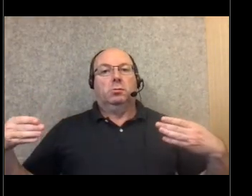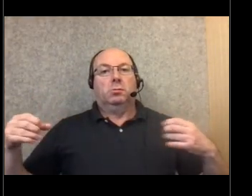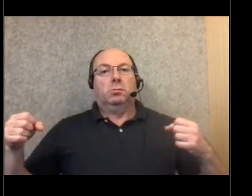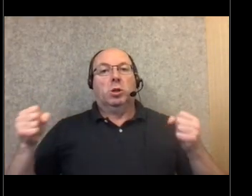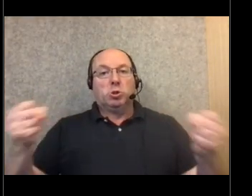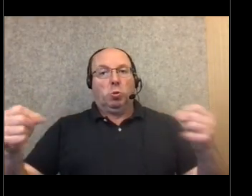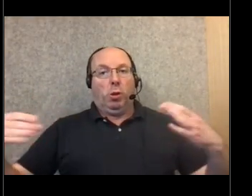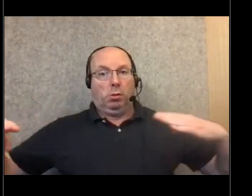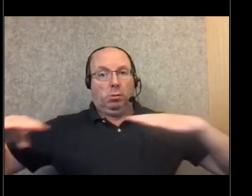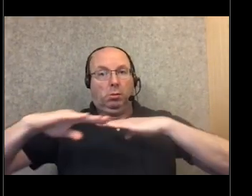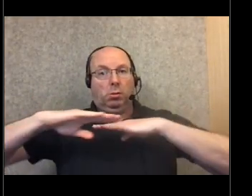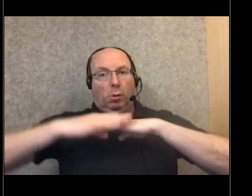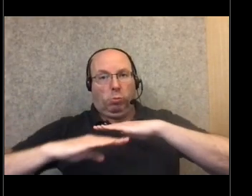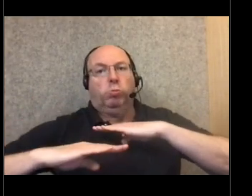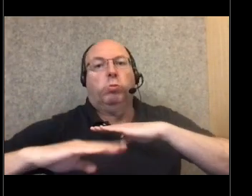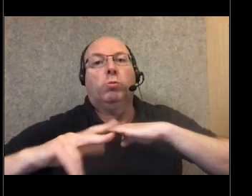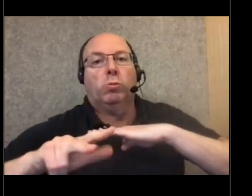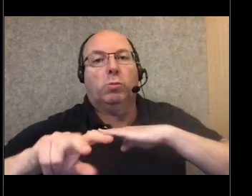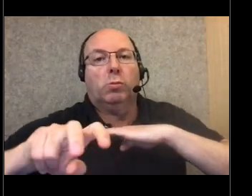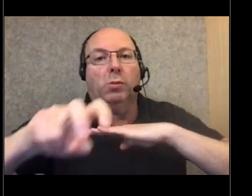Stairs and accessible routes.